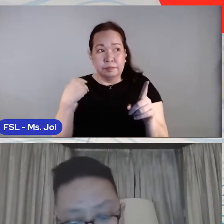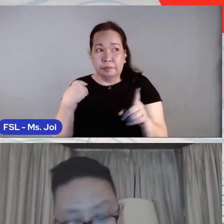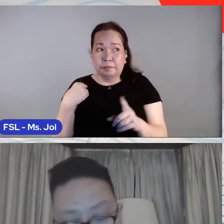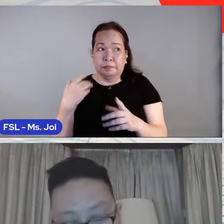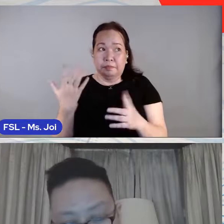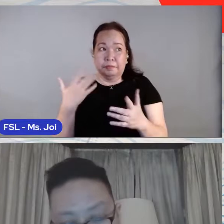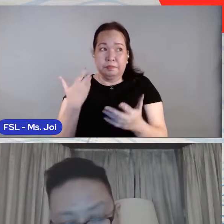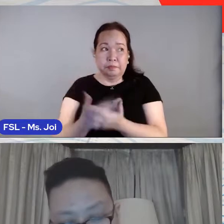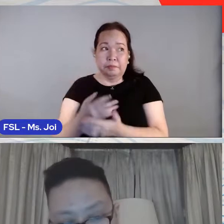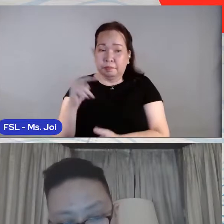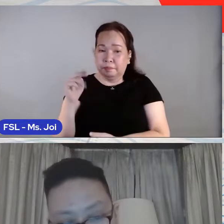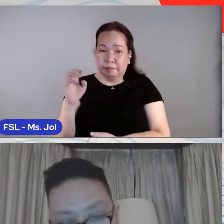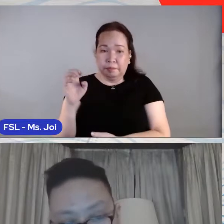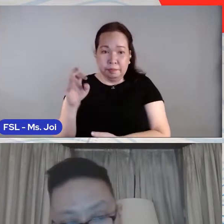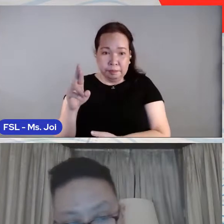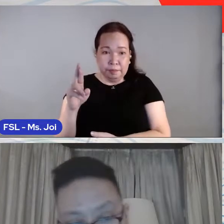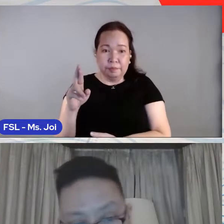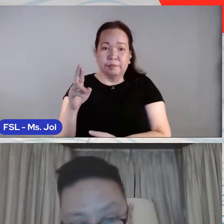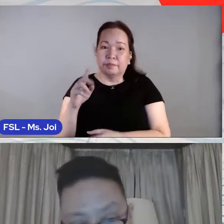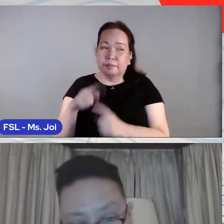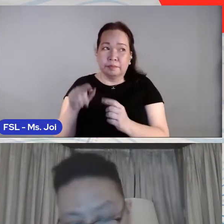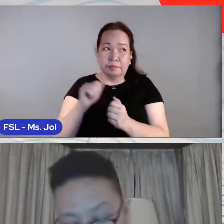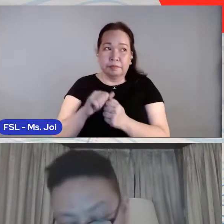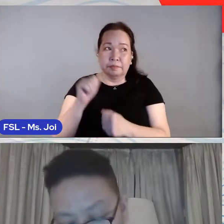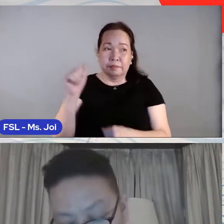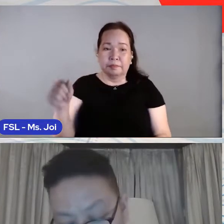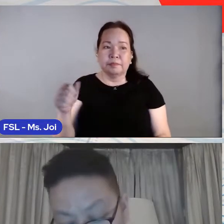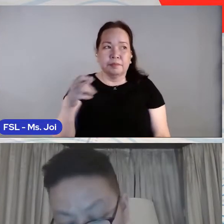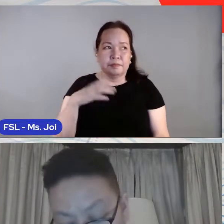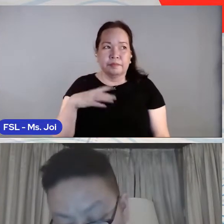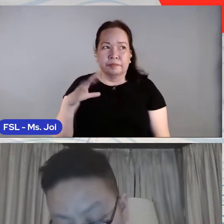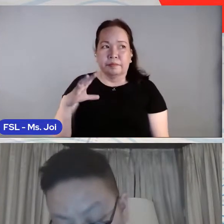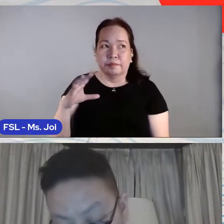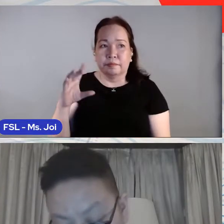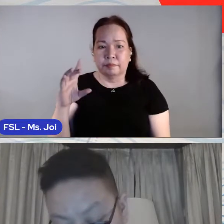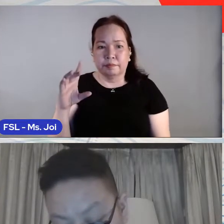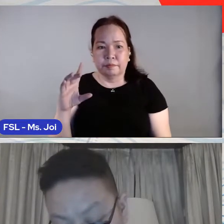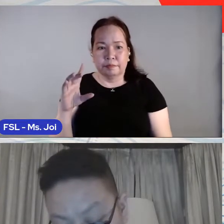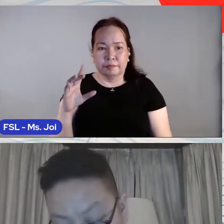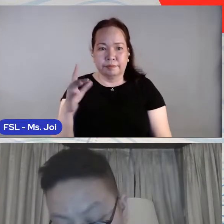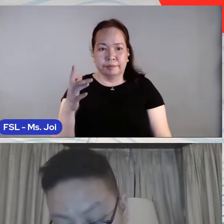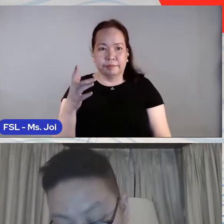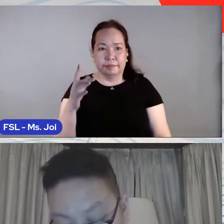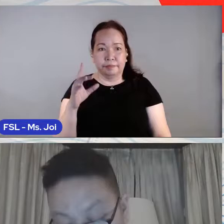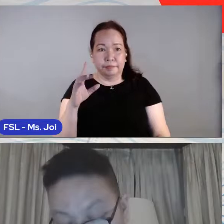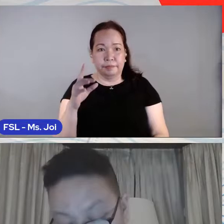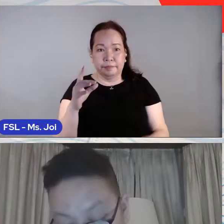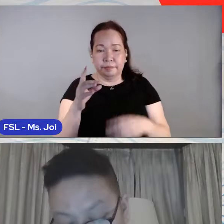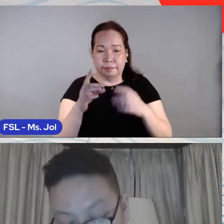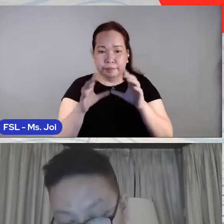medyo malayo po kayo, the Department of Sir James actually installed